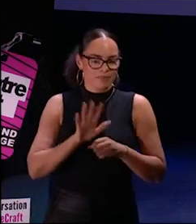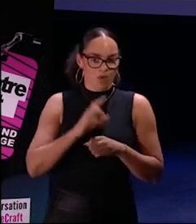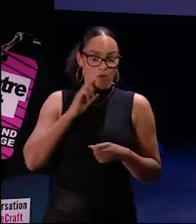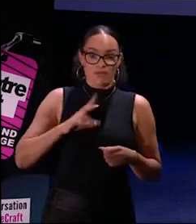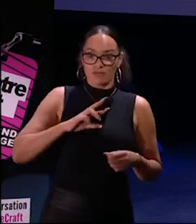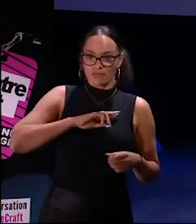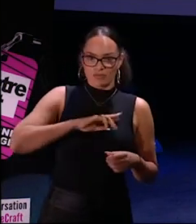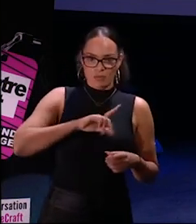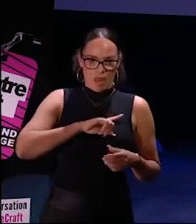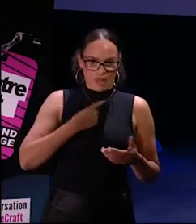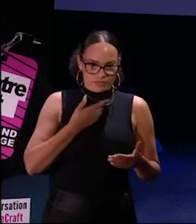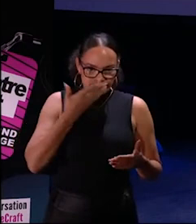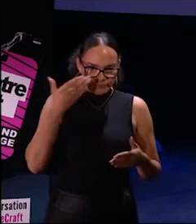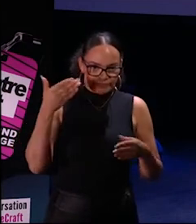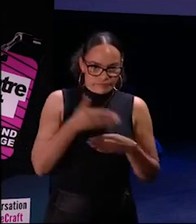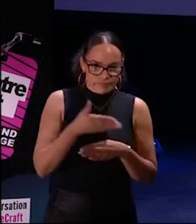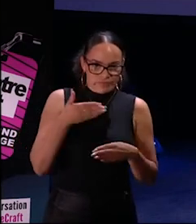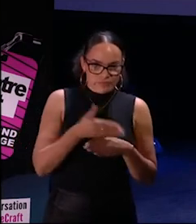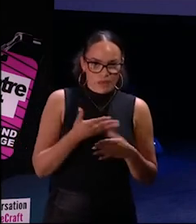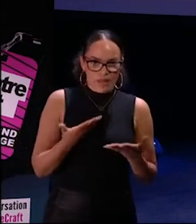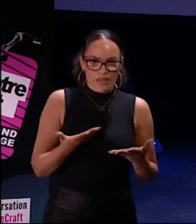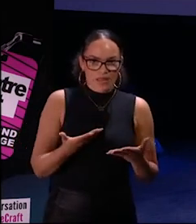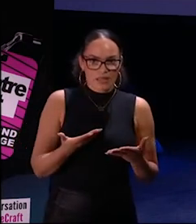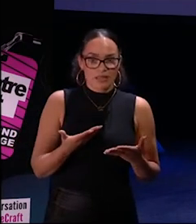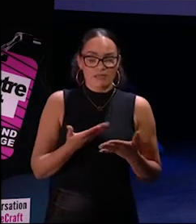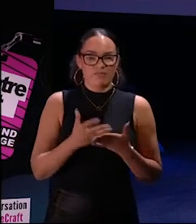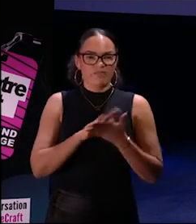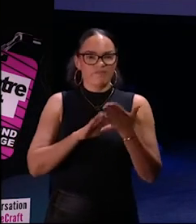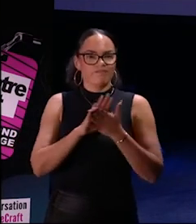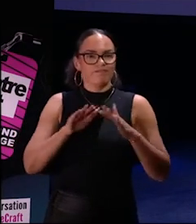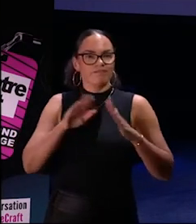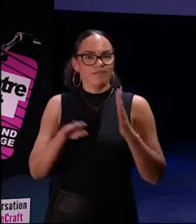weren't employed and then had less access